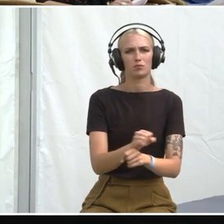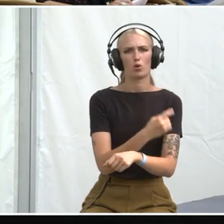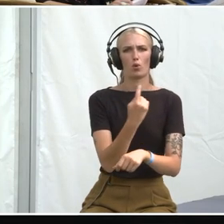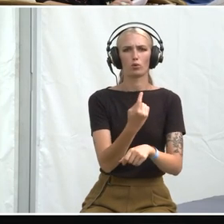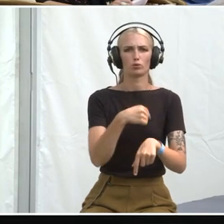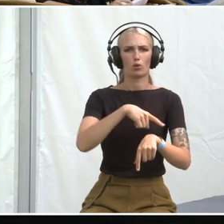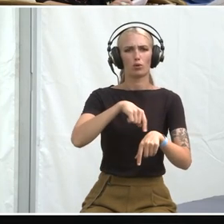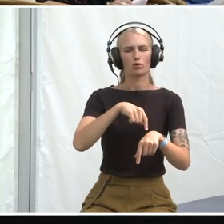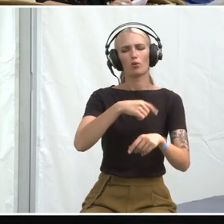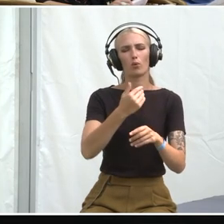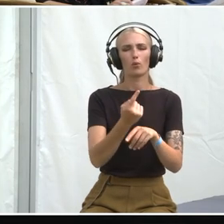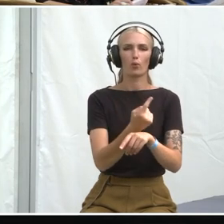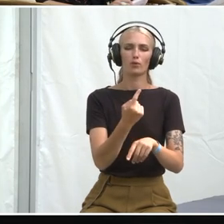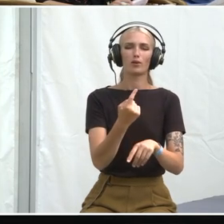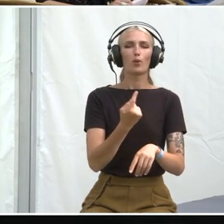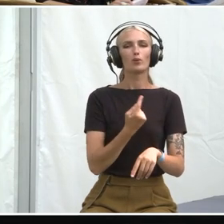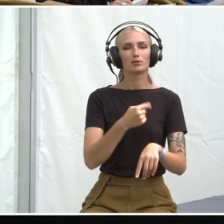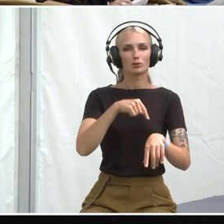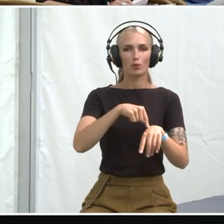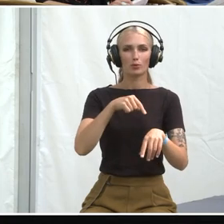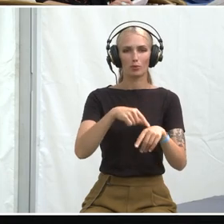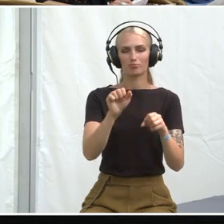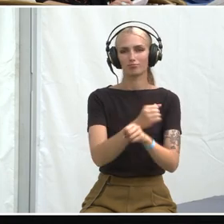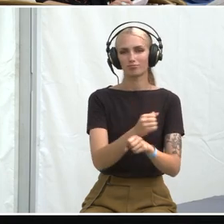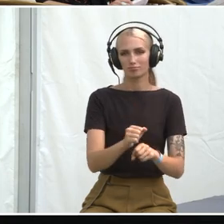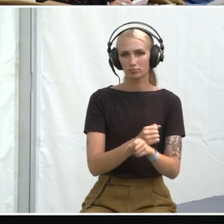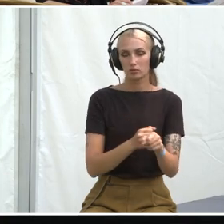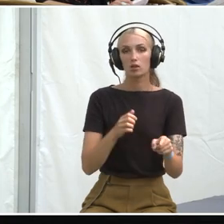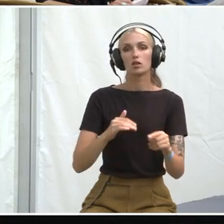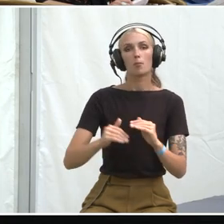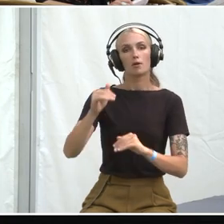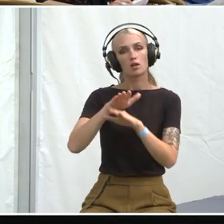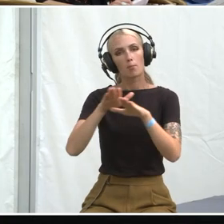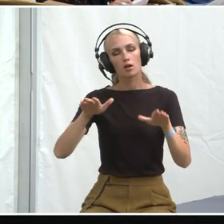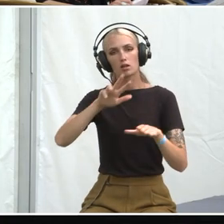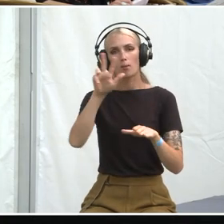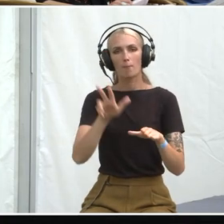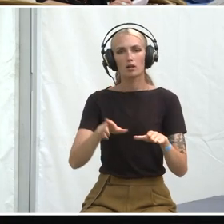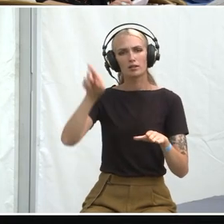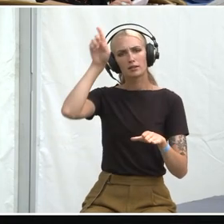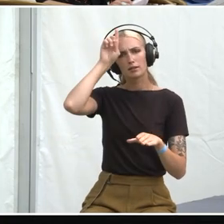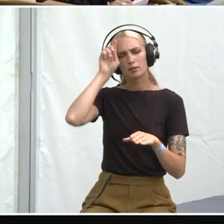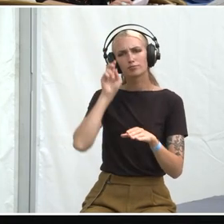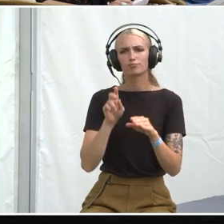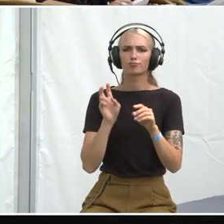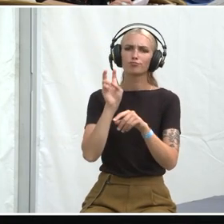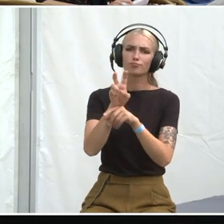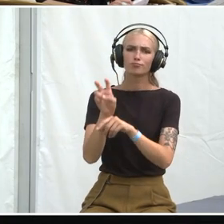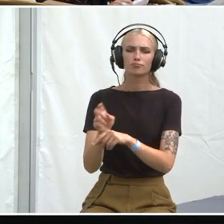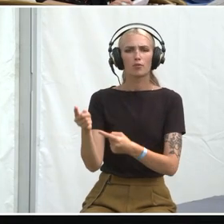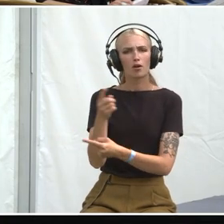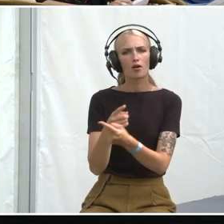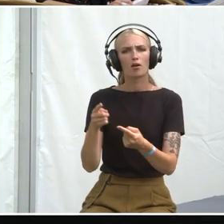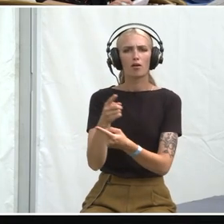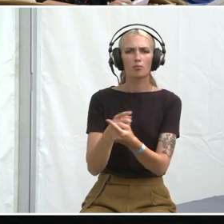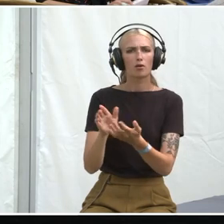And where possible, across the Nordic and Baltic region, to share experiences and solutions. In